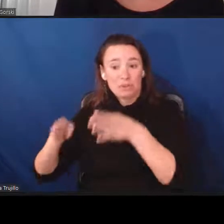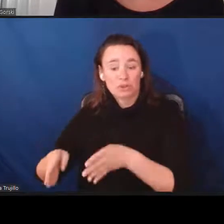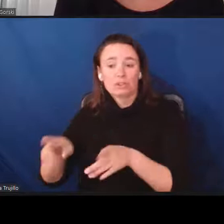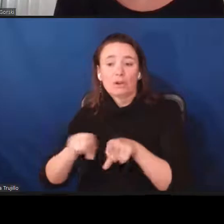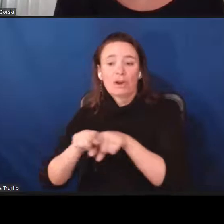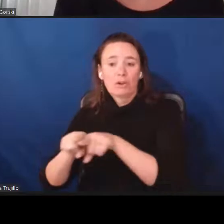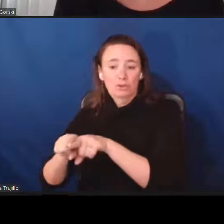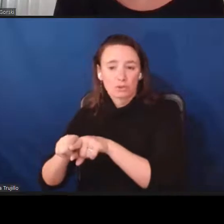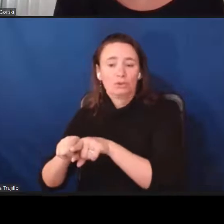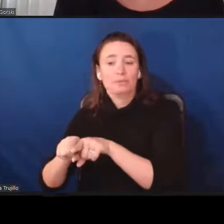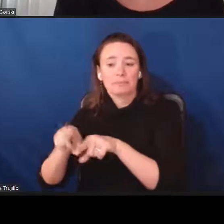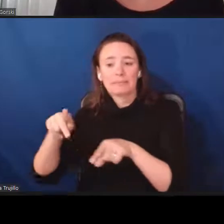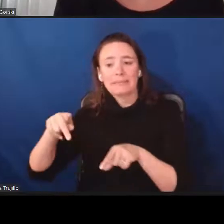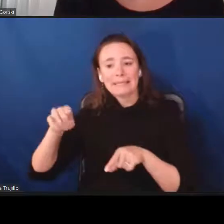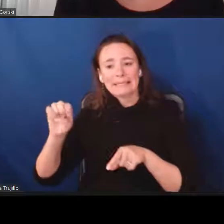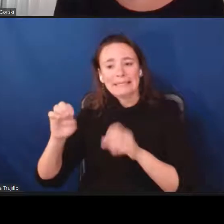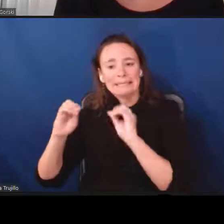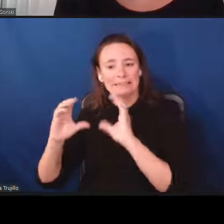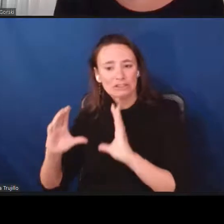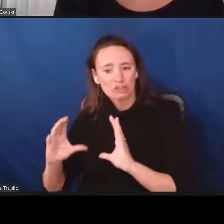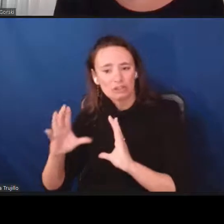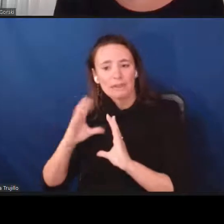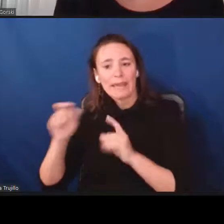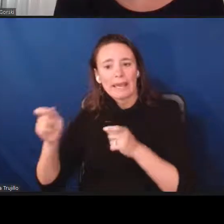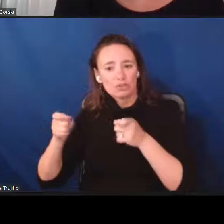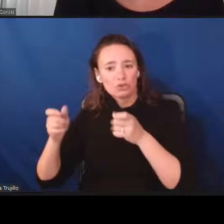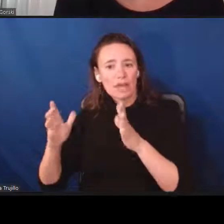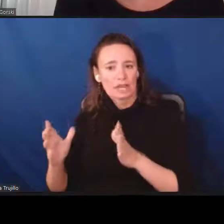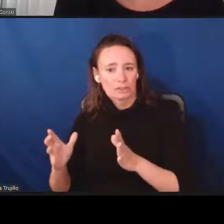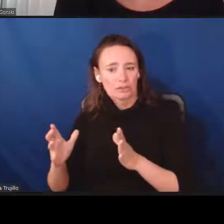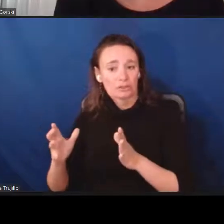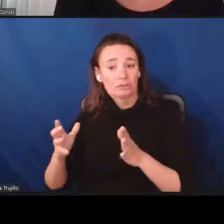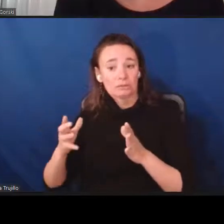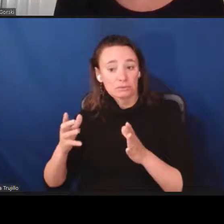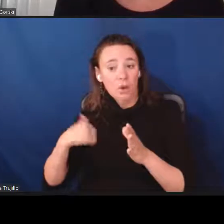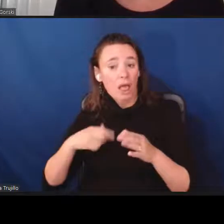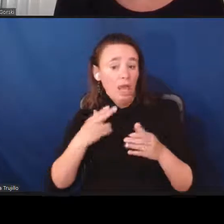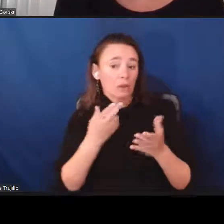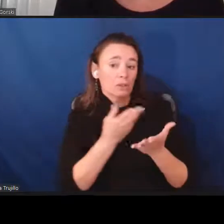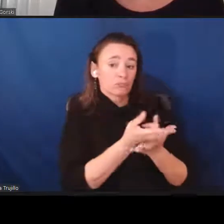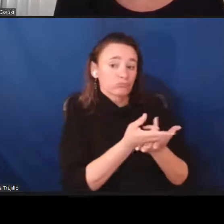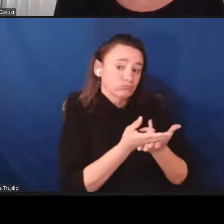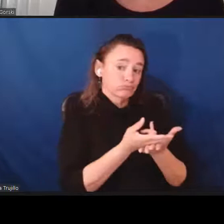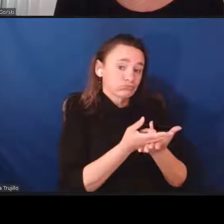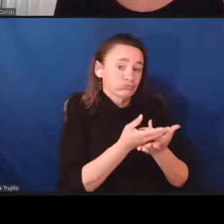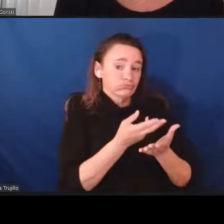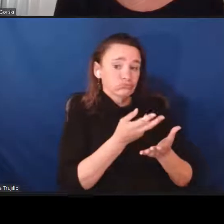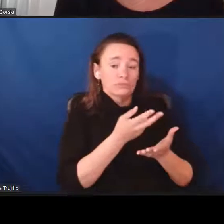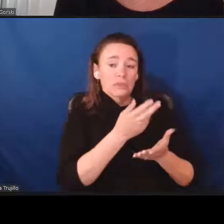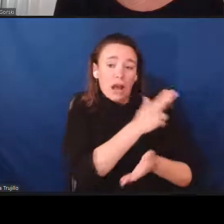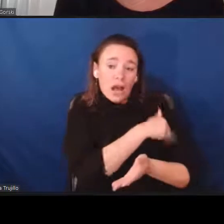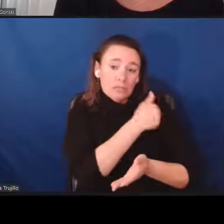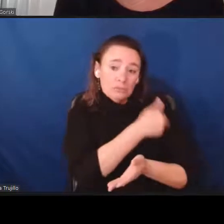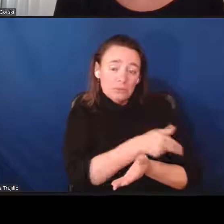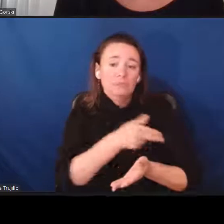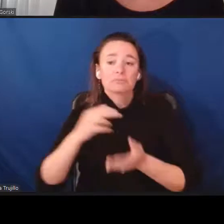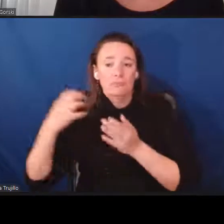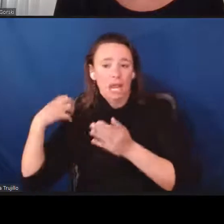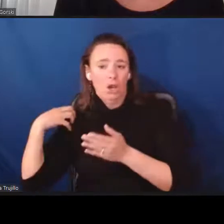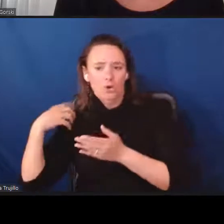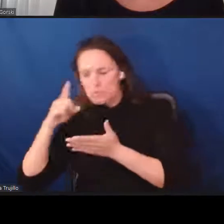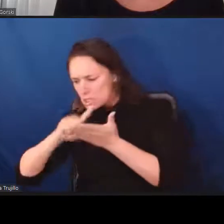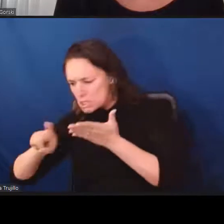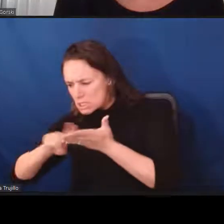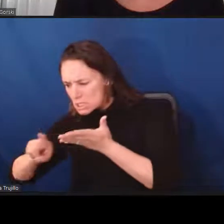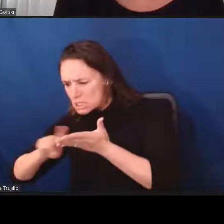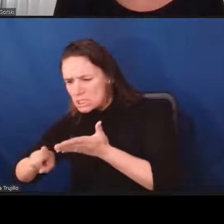director. And she did research while I was in the hospital to figure out what kind of sports I could still do. So when I returned